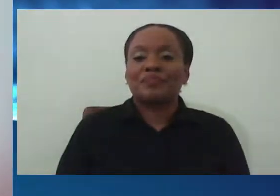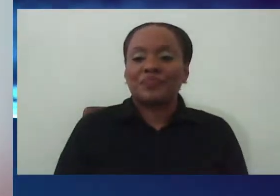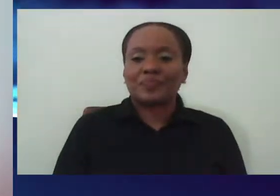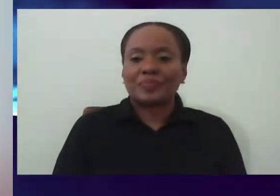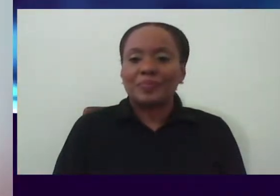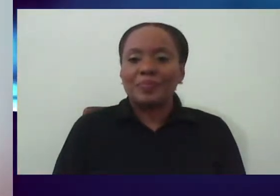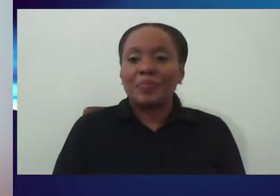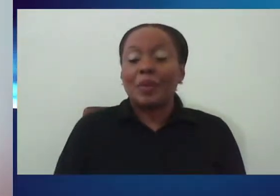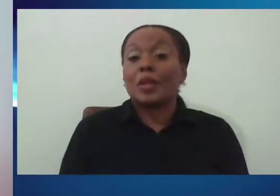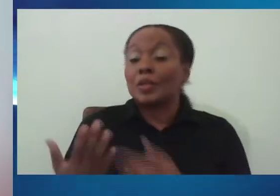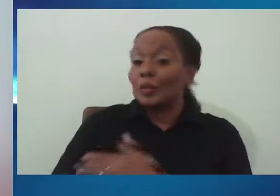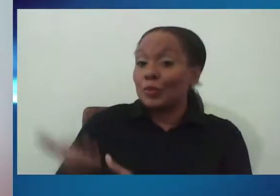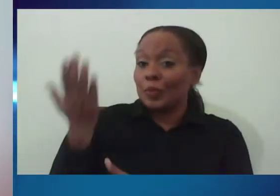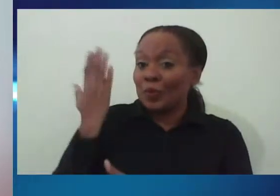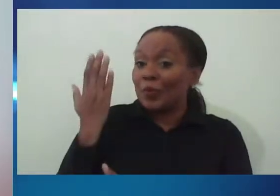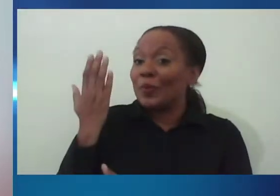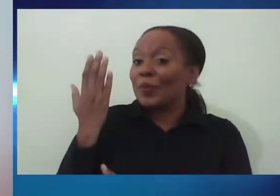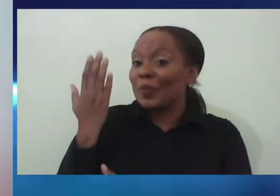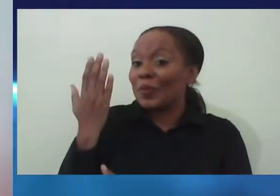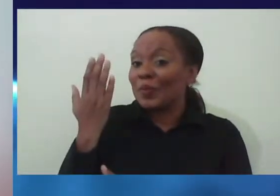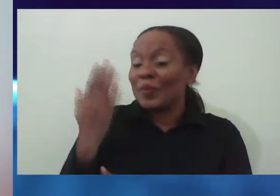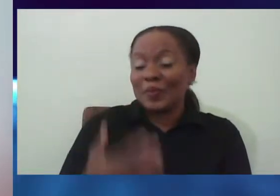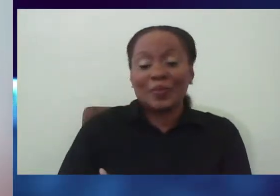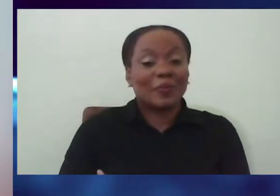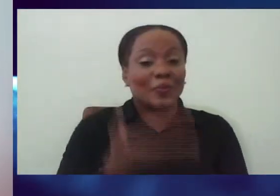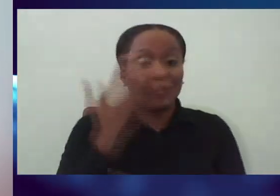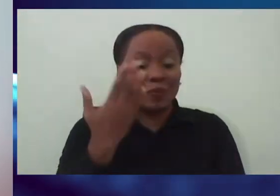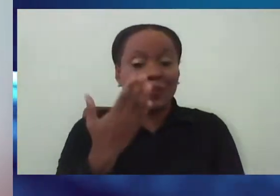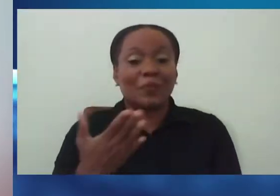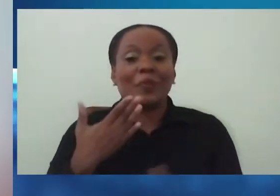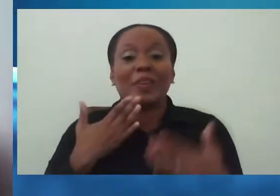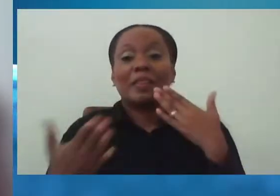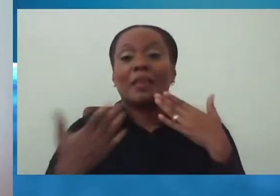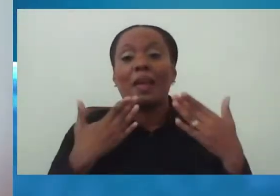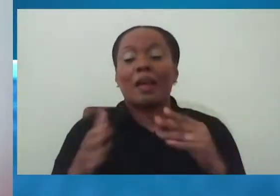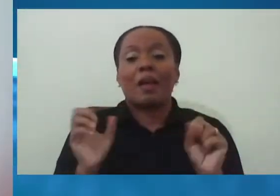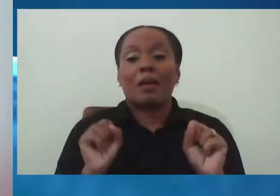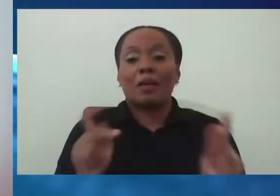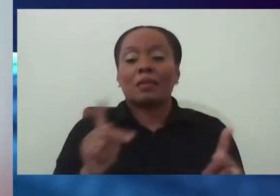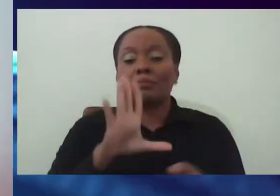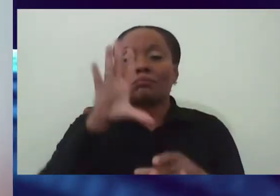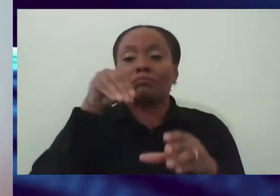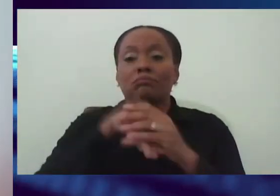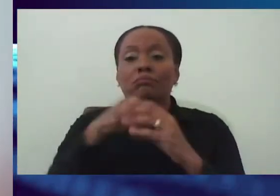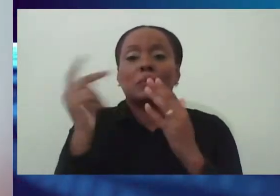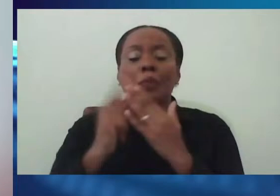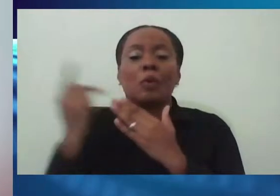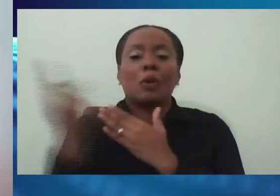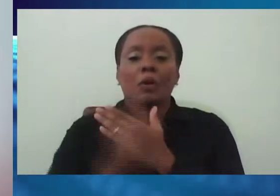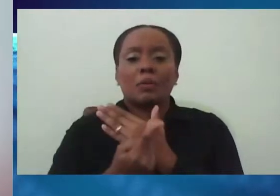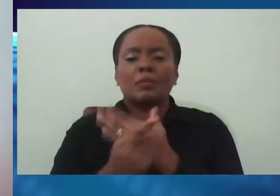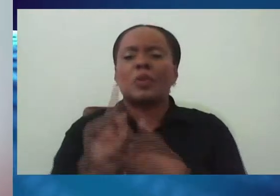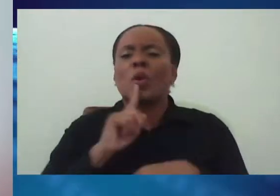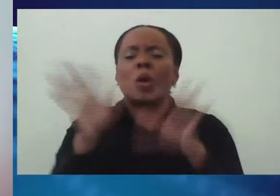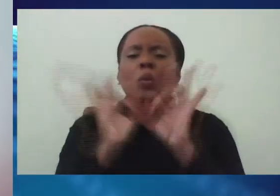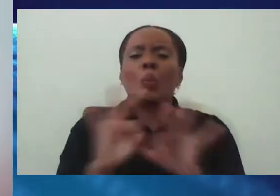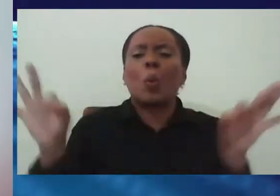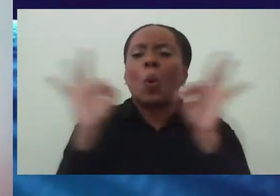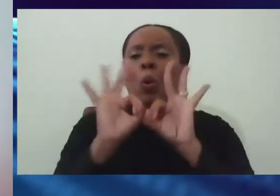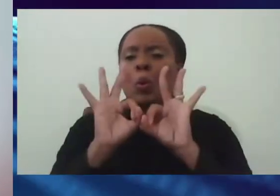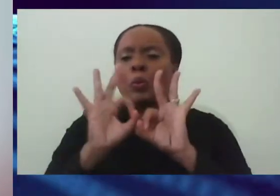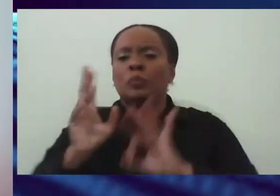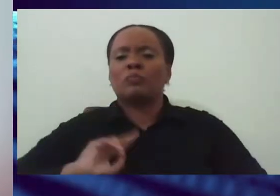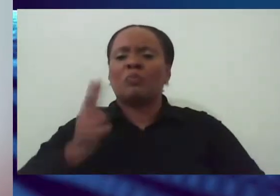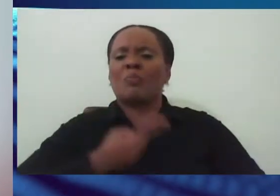Morning, David, and thanks for this opportunity to be part of this program. I think it's important for us to